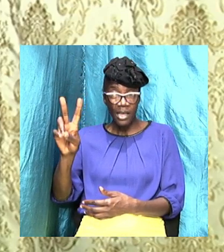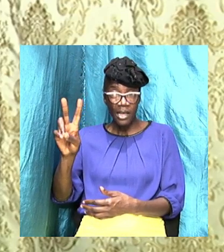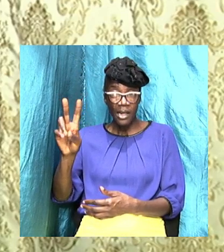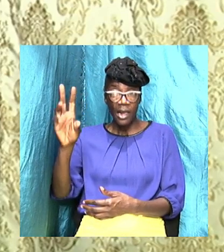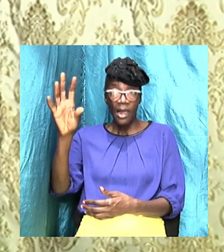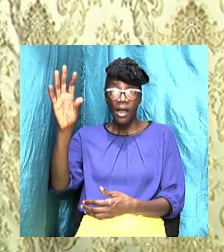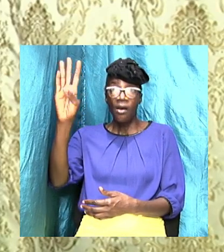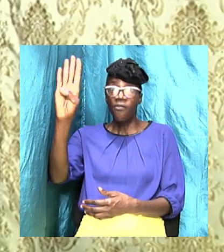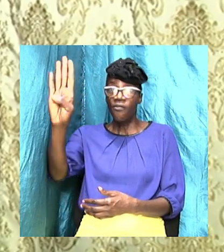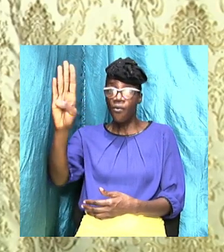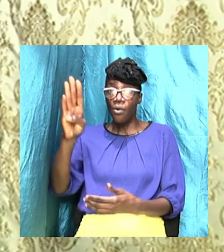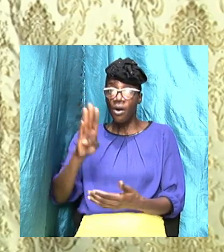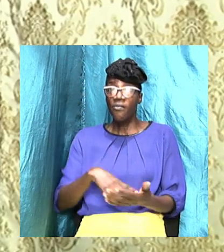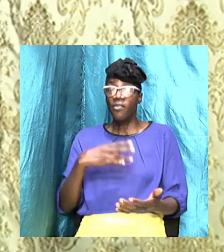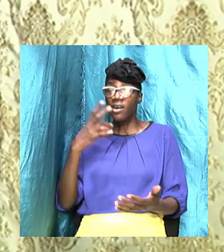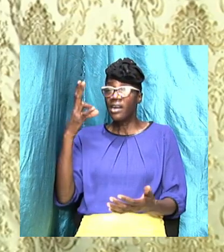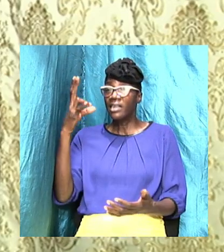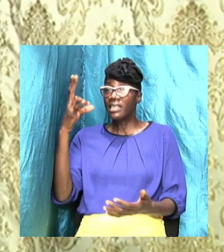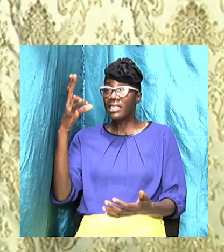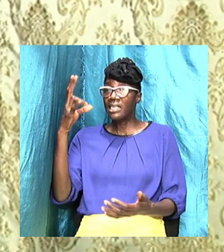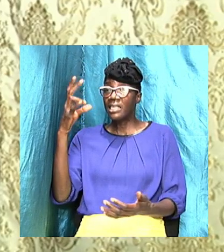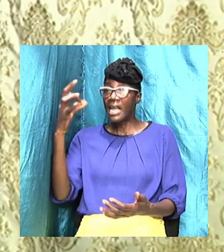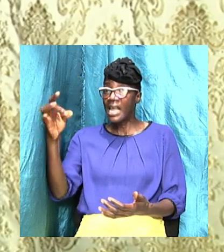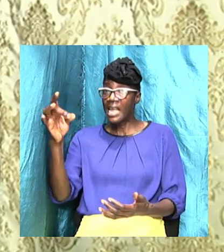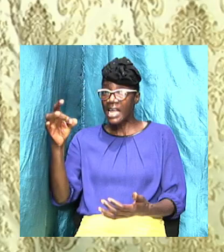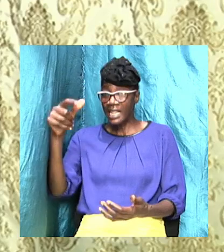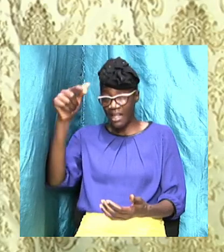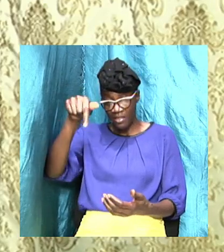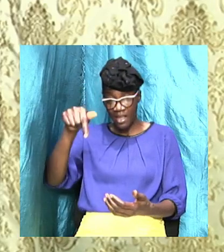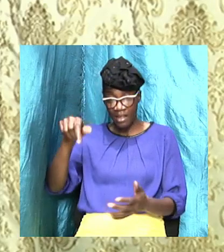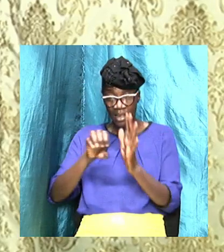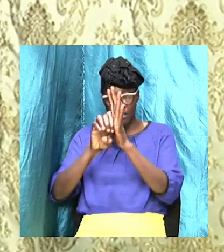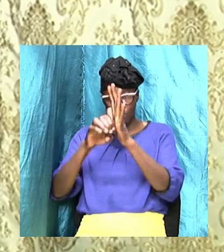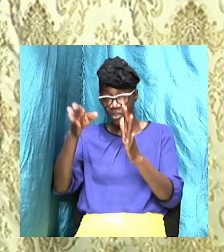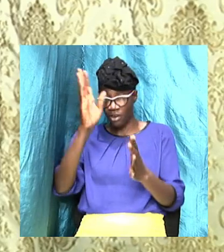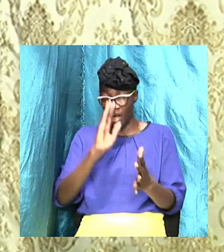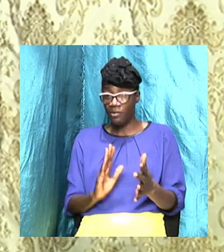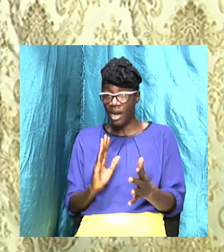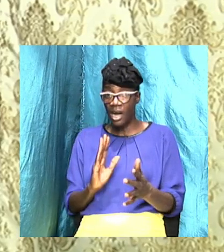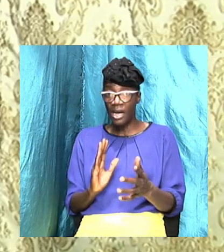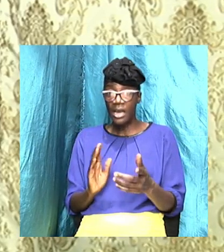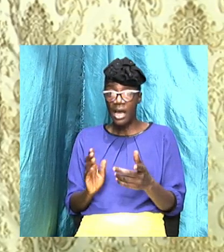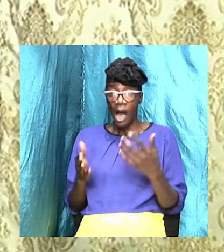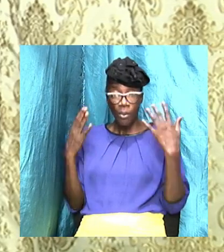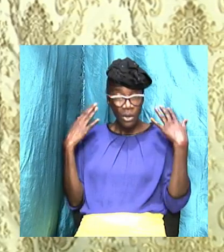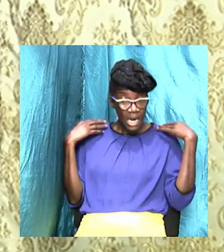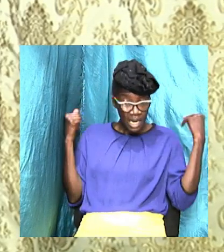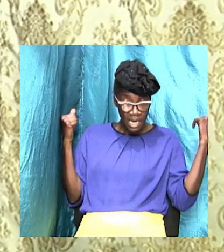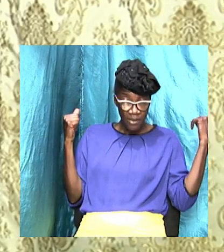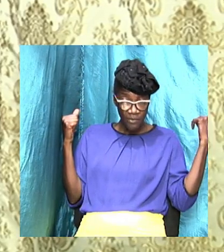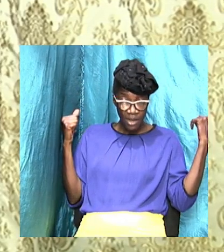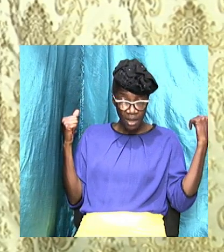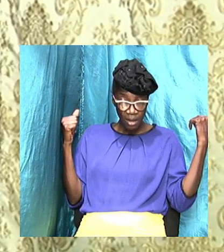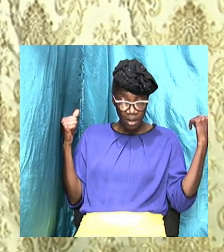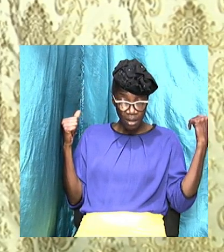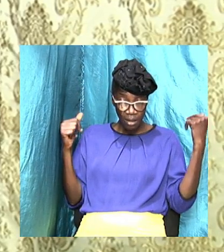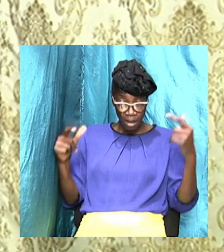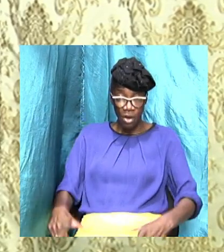God being extolled by the four living creatures who cried day and night,